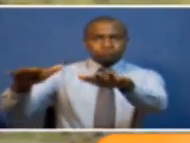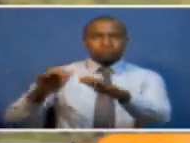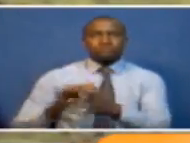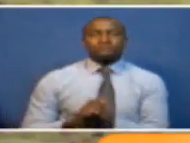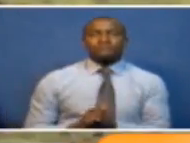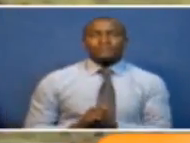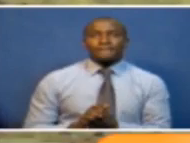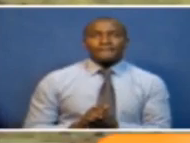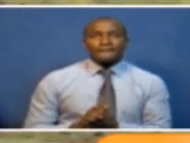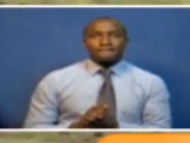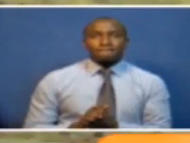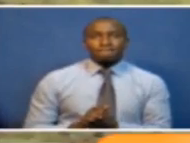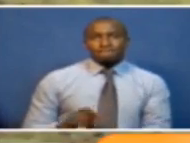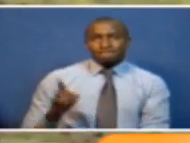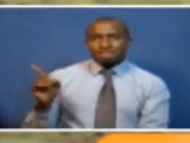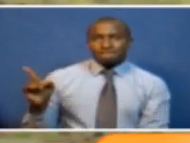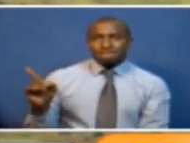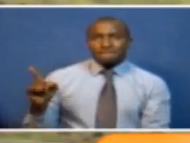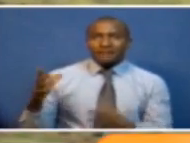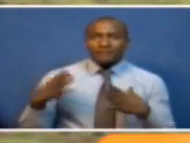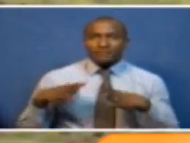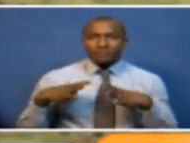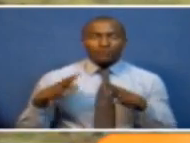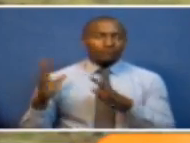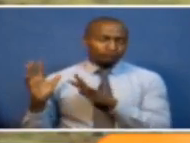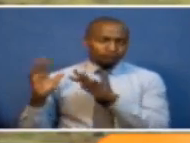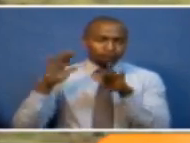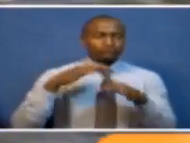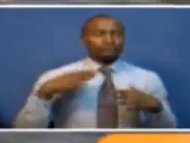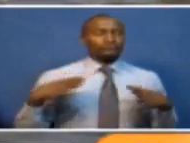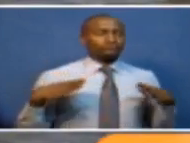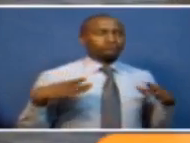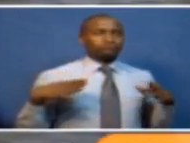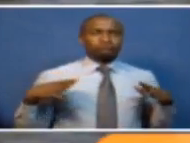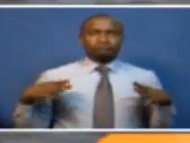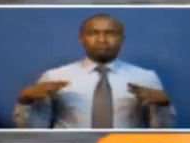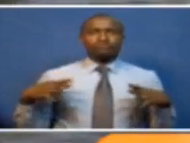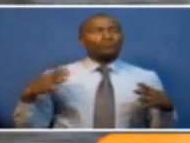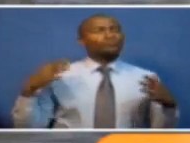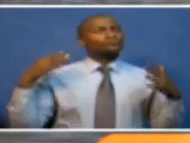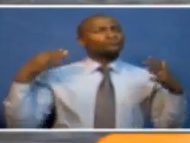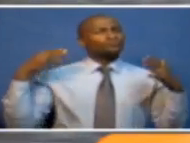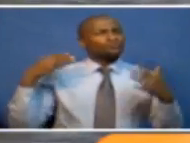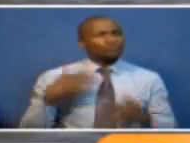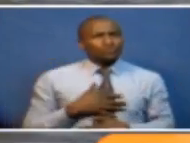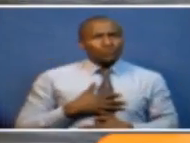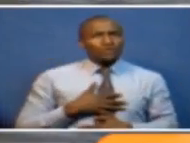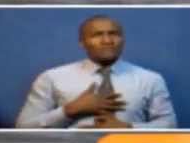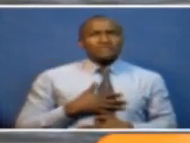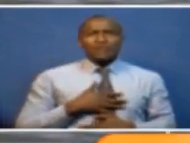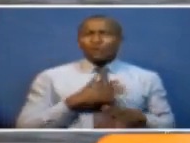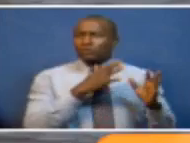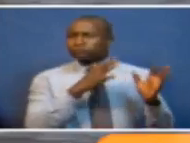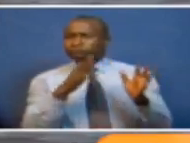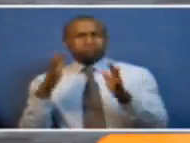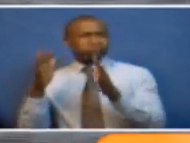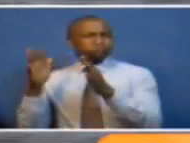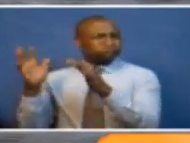Two backpacking tourists on holiday in Loyangalani were fascinated by the strength of winds here